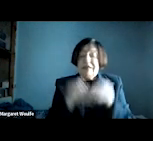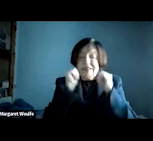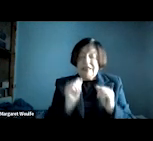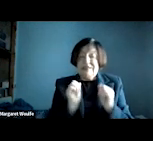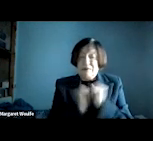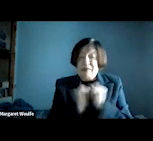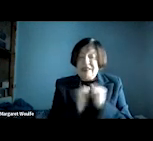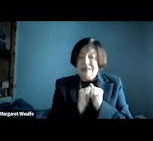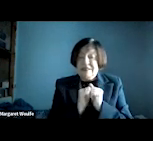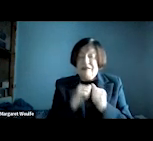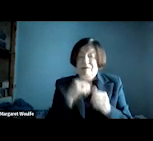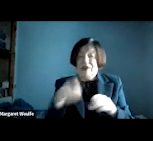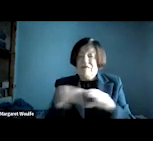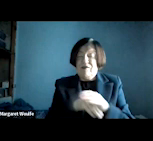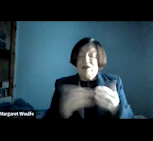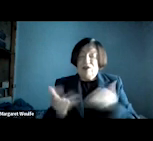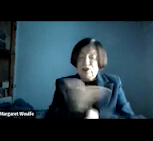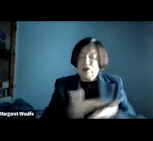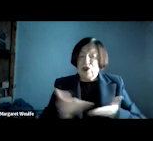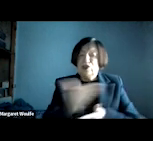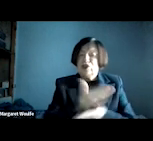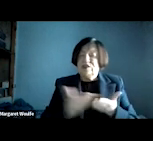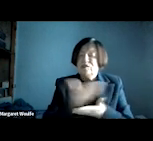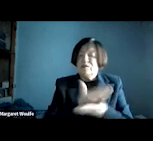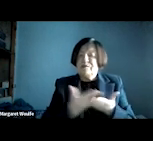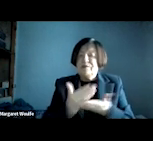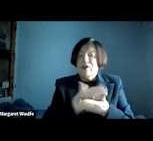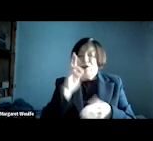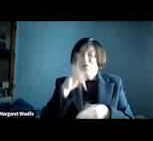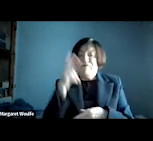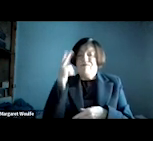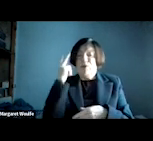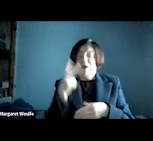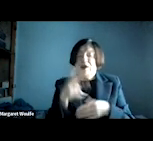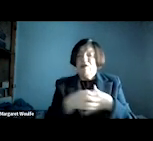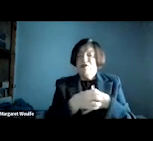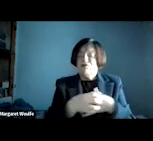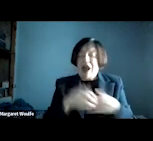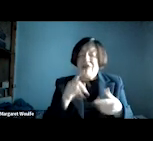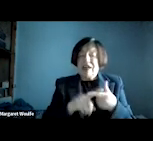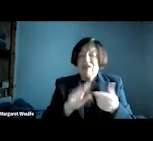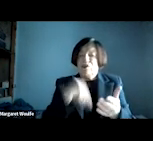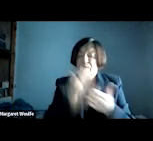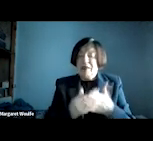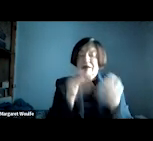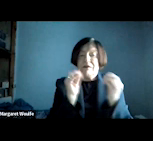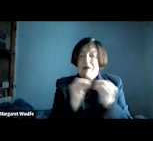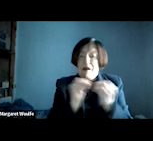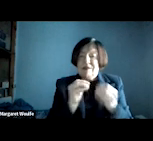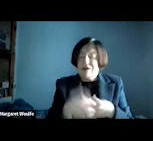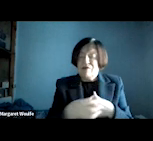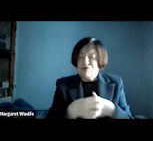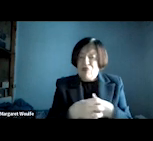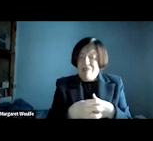meetings, participation in discussions, reviewing the draft and submitting comments on the draft